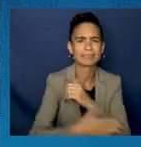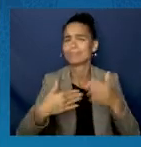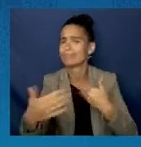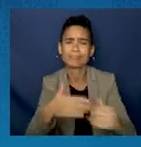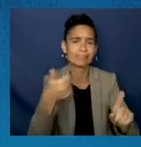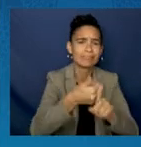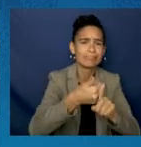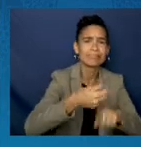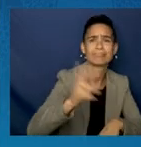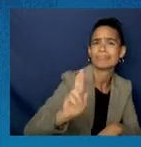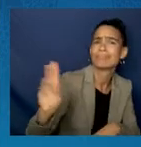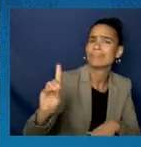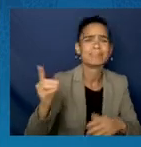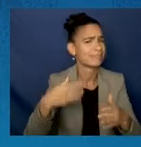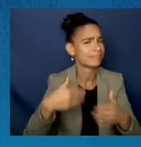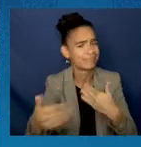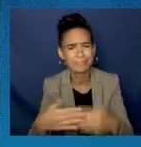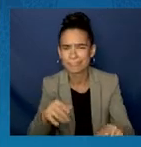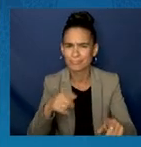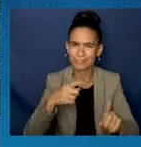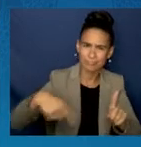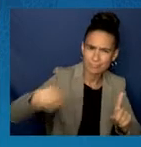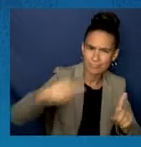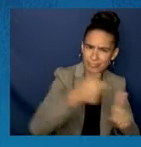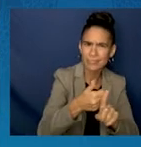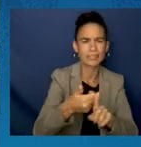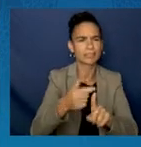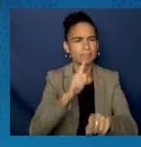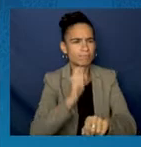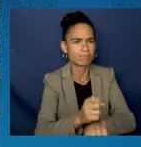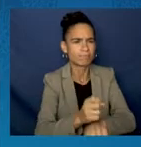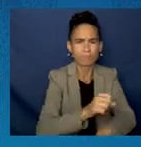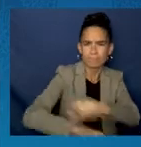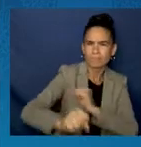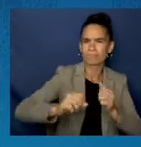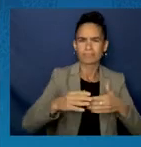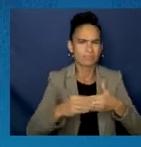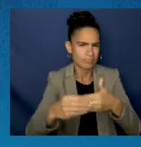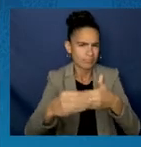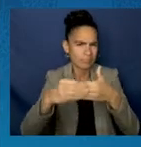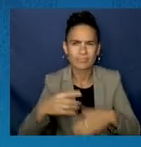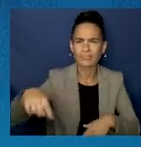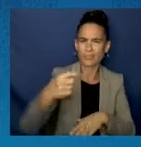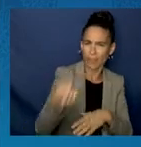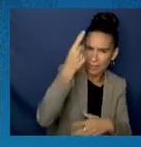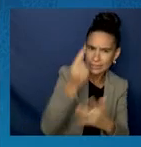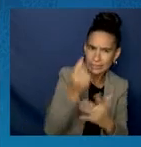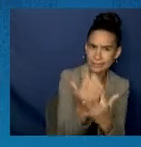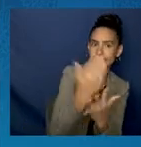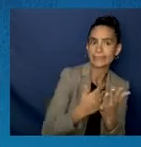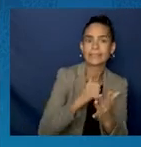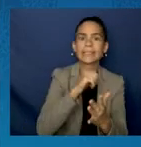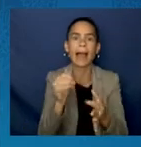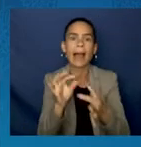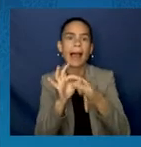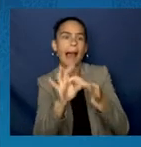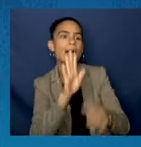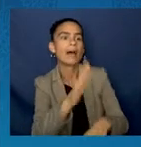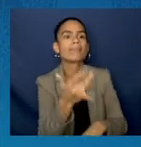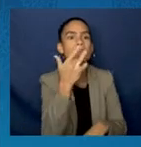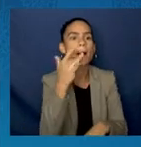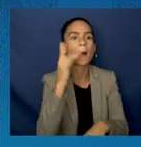understanding that this really is not about partisanship in terms of what we need to do to fix our roads and bridges, what we need to do to